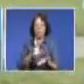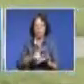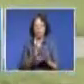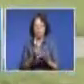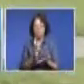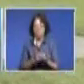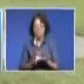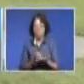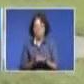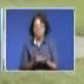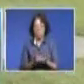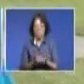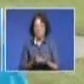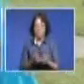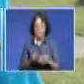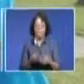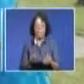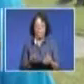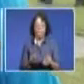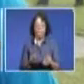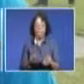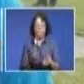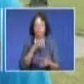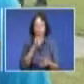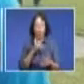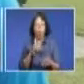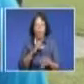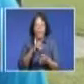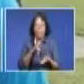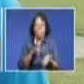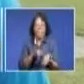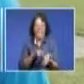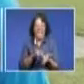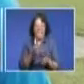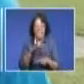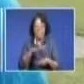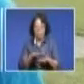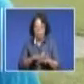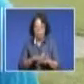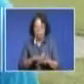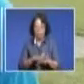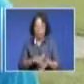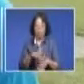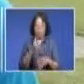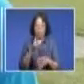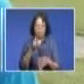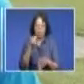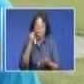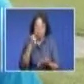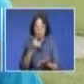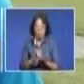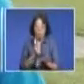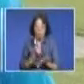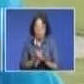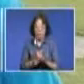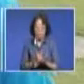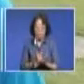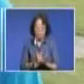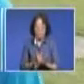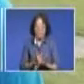old rancid mayonnaise on top of your cracked conch, that you can't get food poisoning. And so